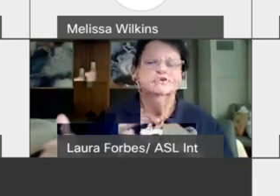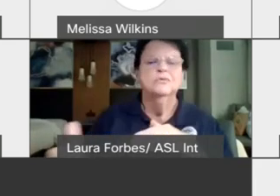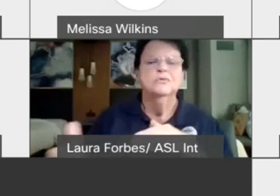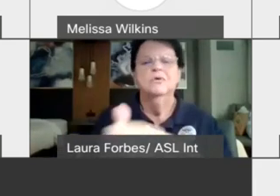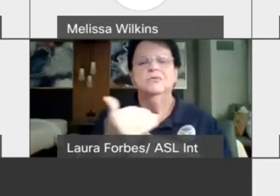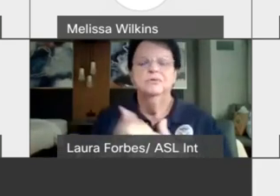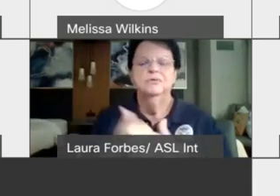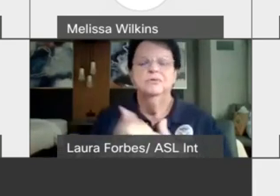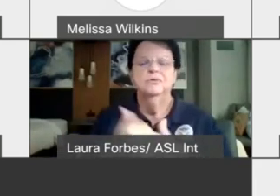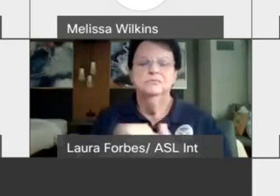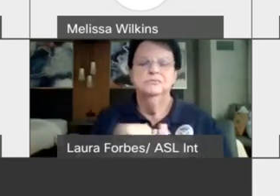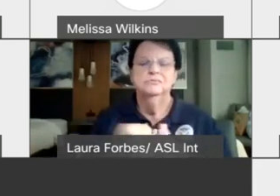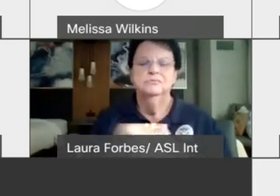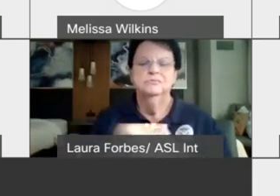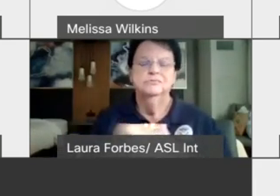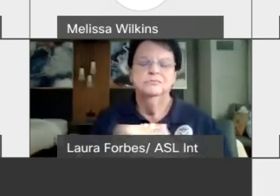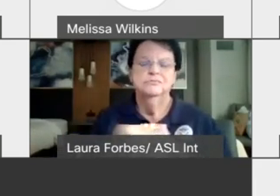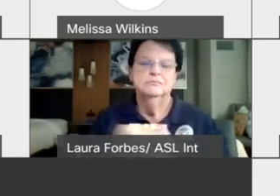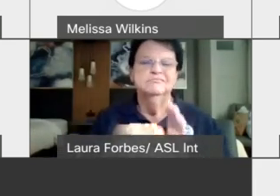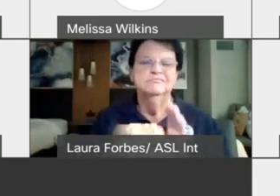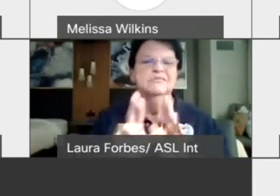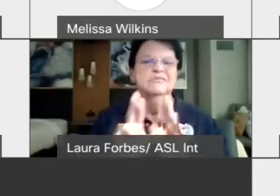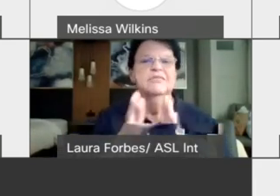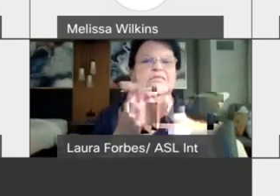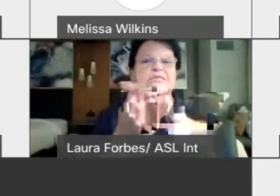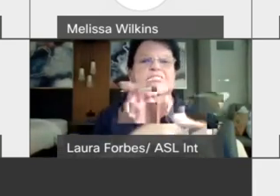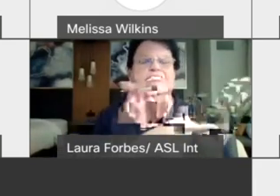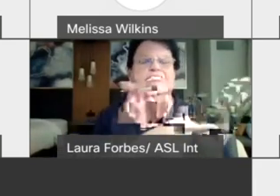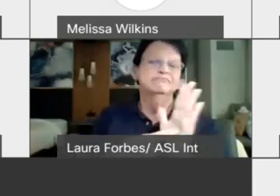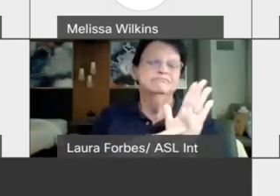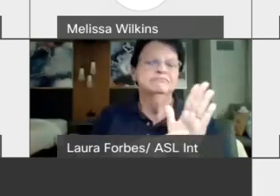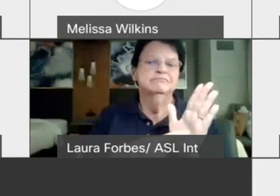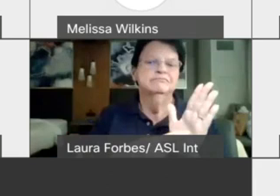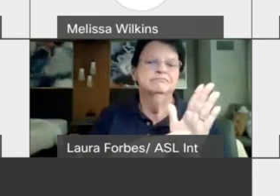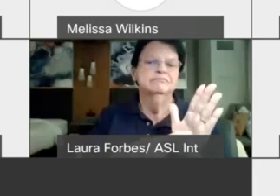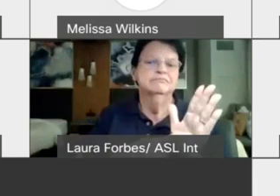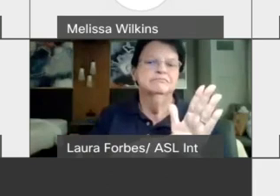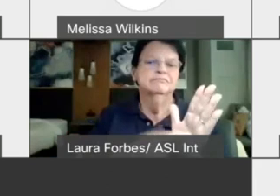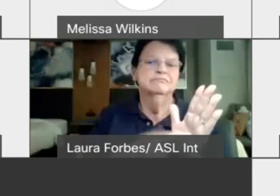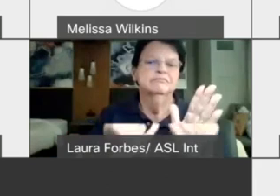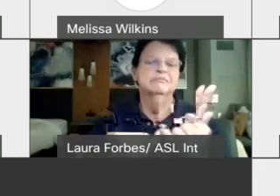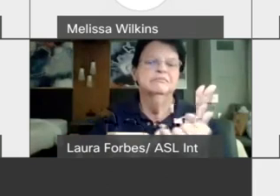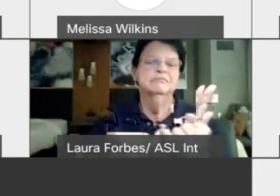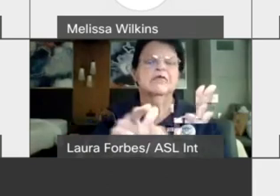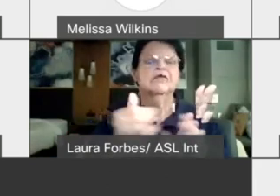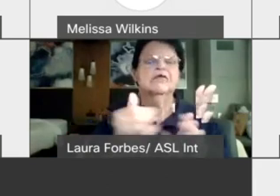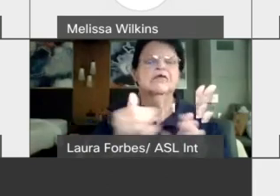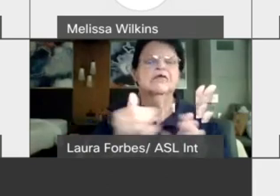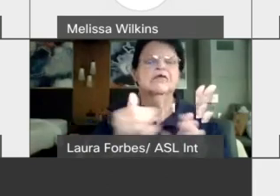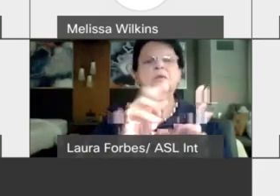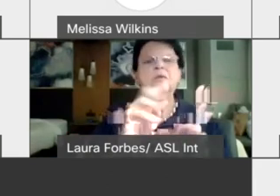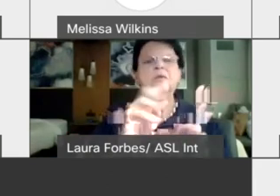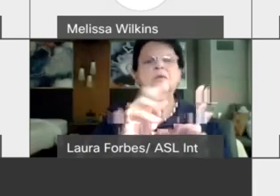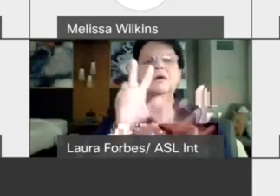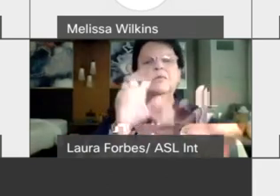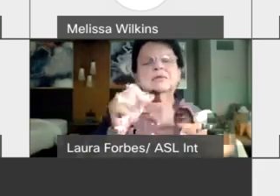of the agencies that you represent, and really turn the floor back over to the mayor president and to